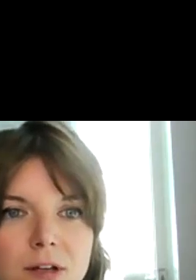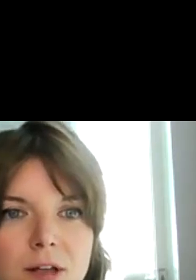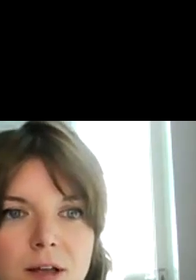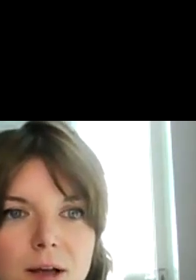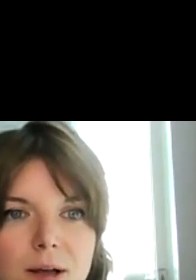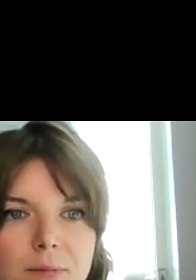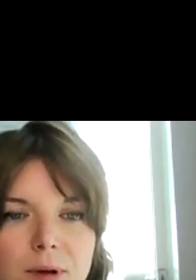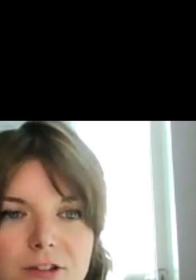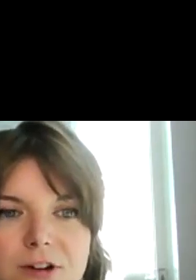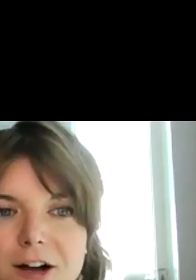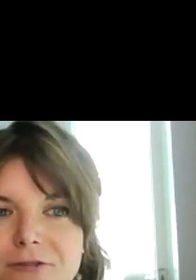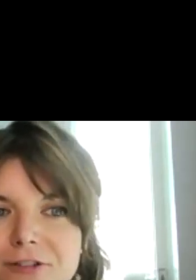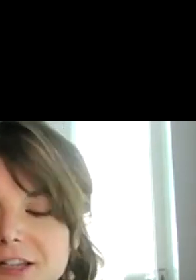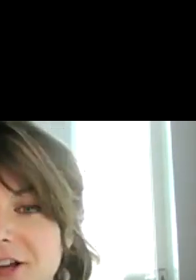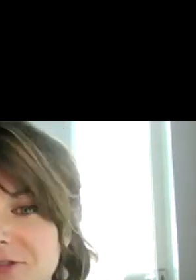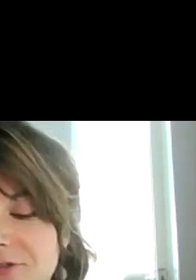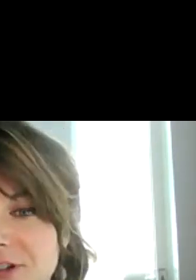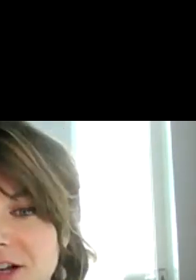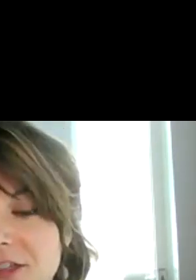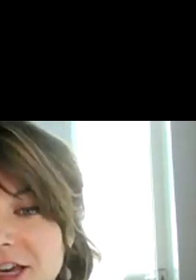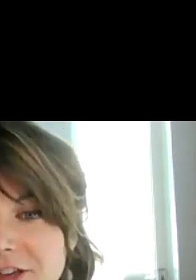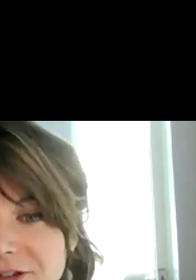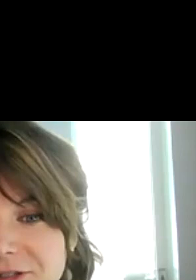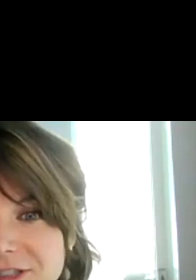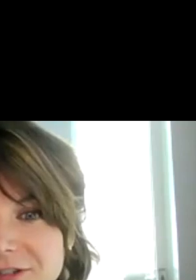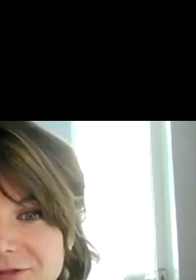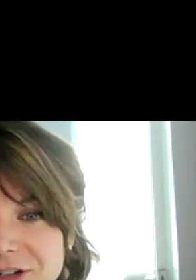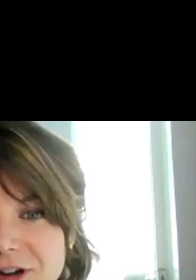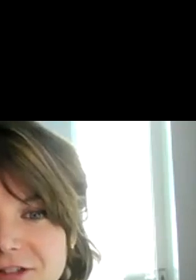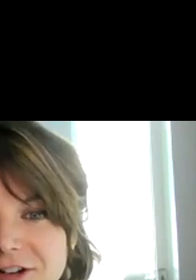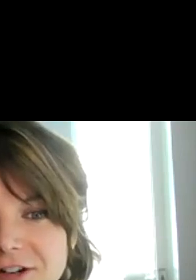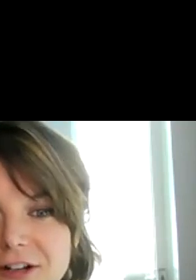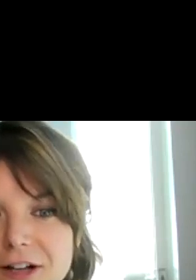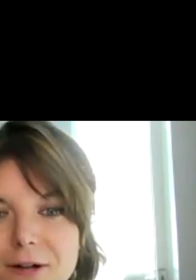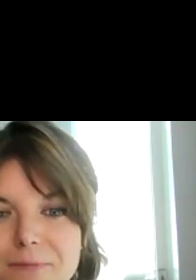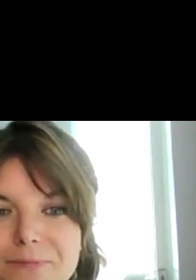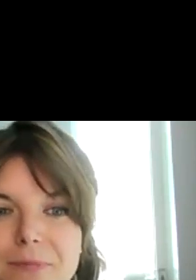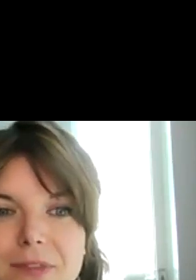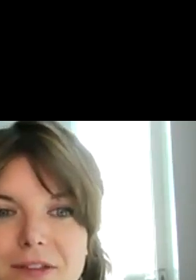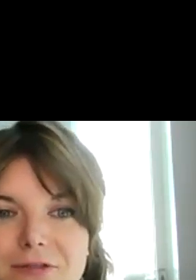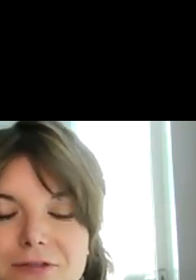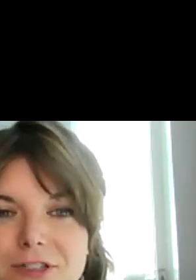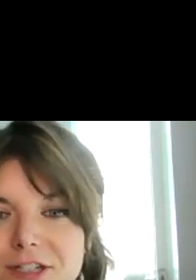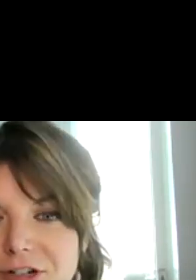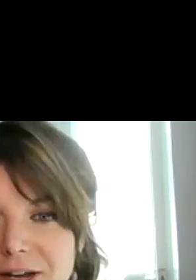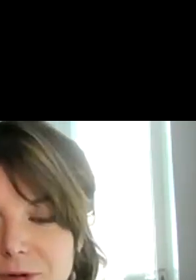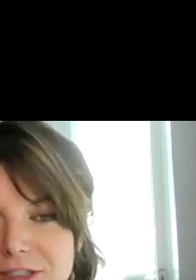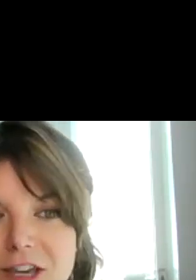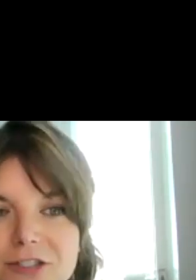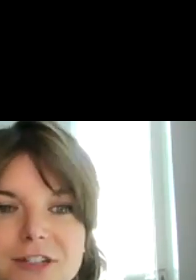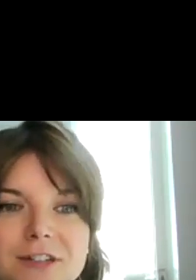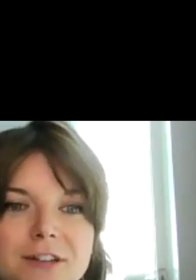So I do have a lot of thank yous for you, Heather, for such a